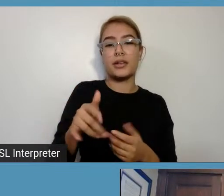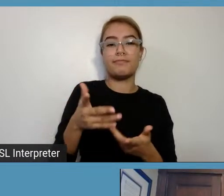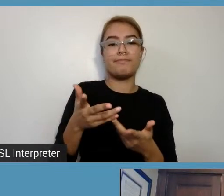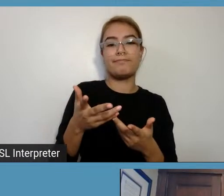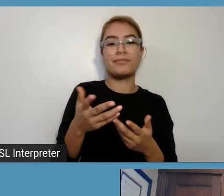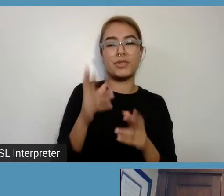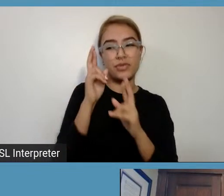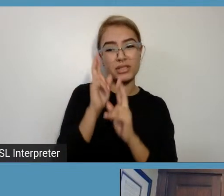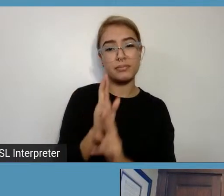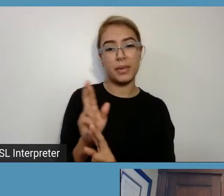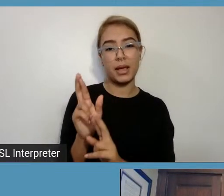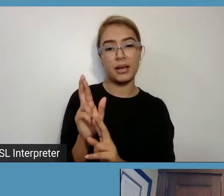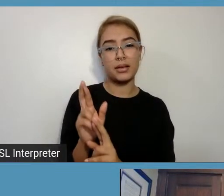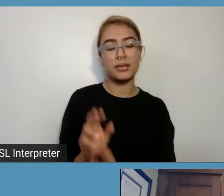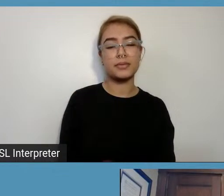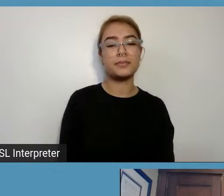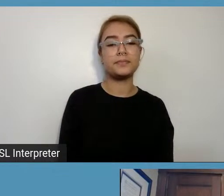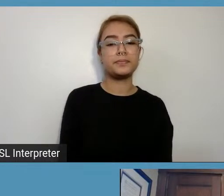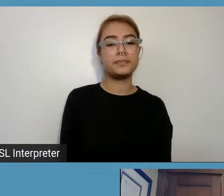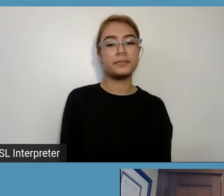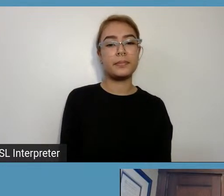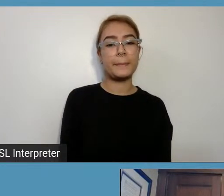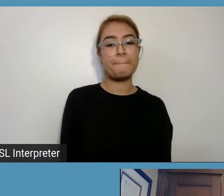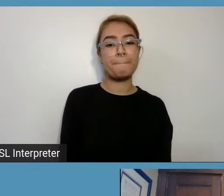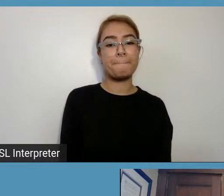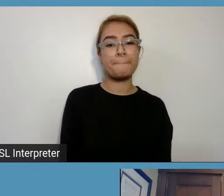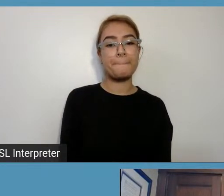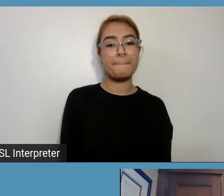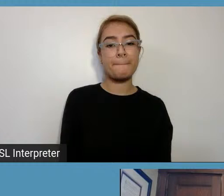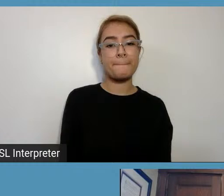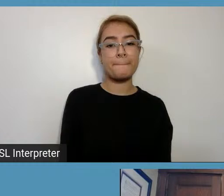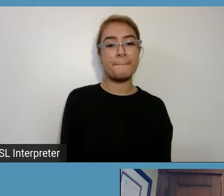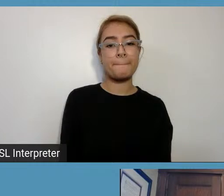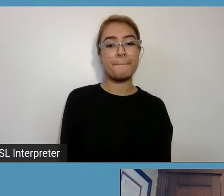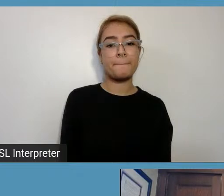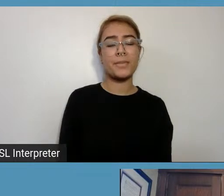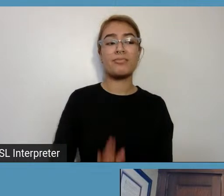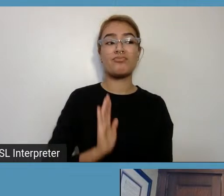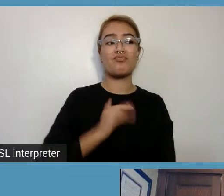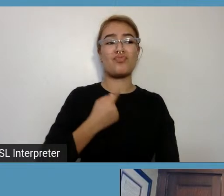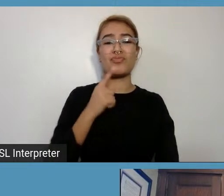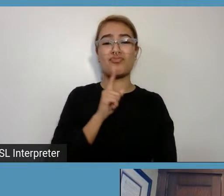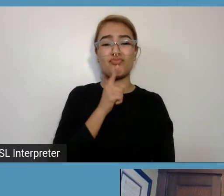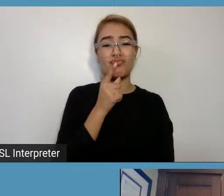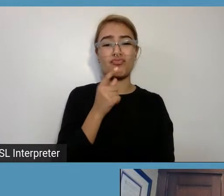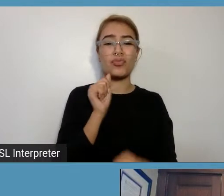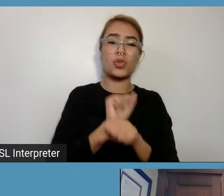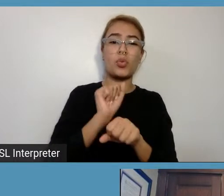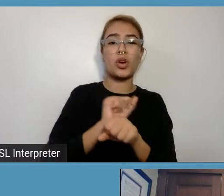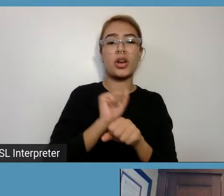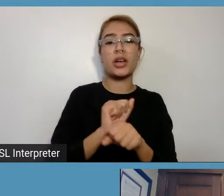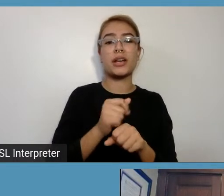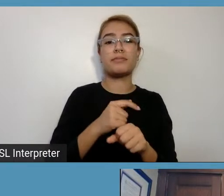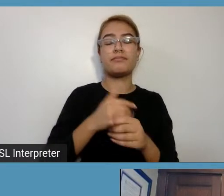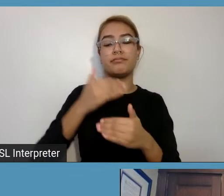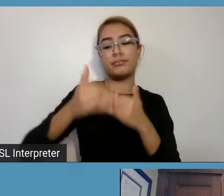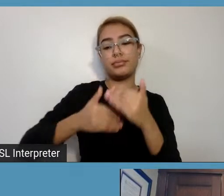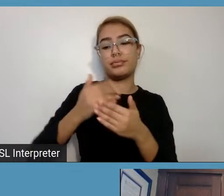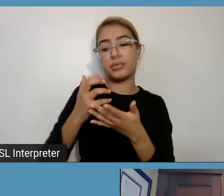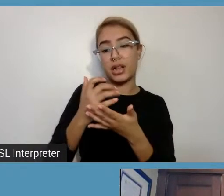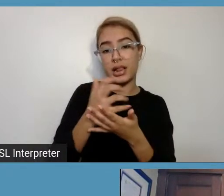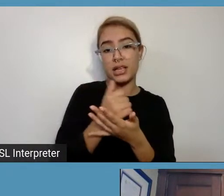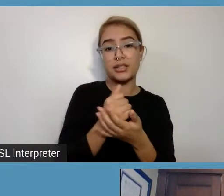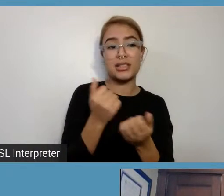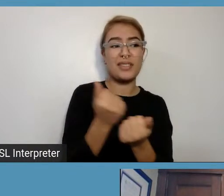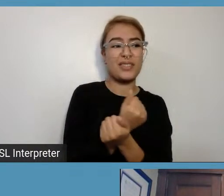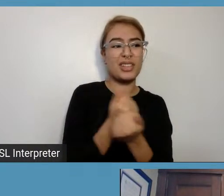respected. So we're really working on, I think we've gone through our collection. Everything